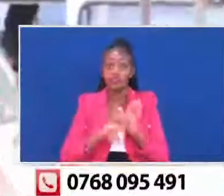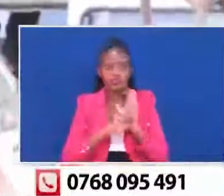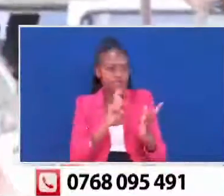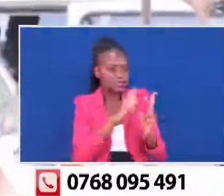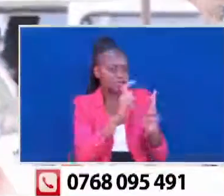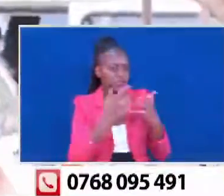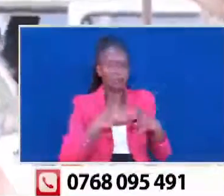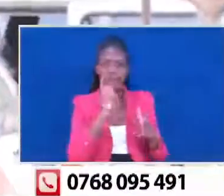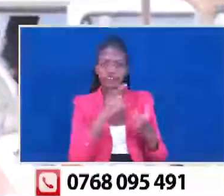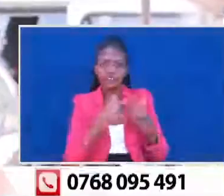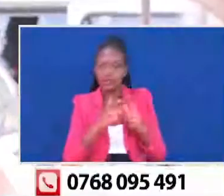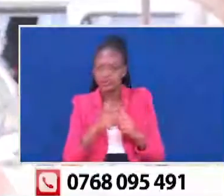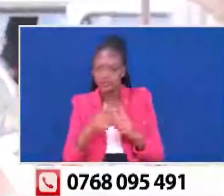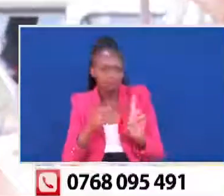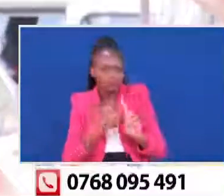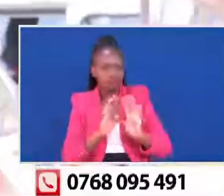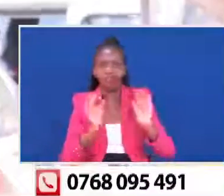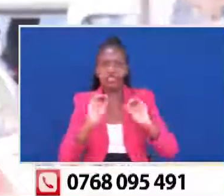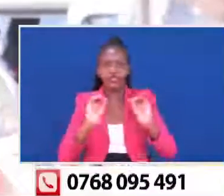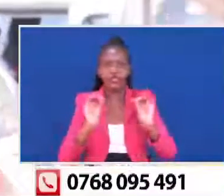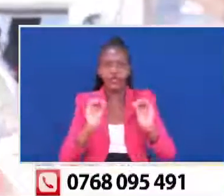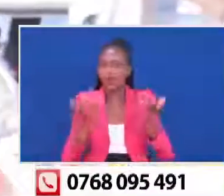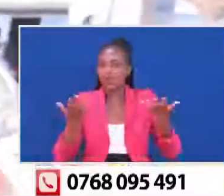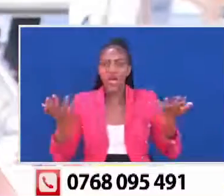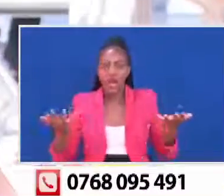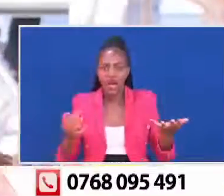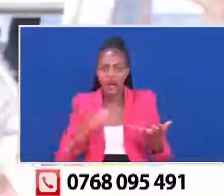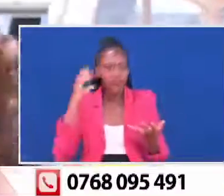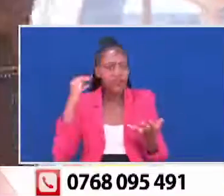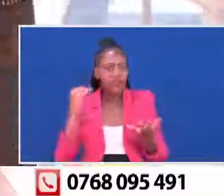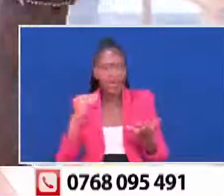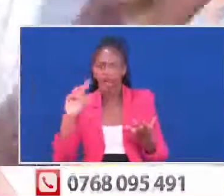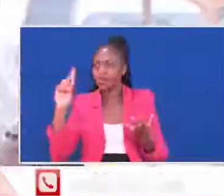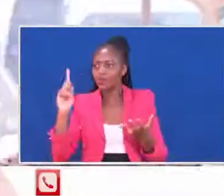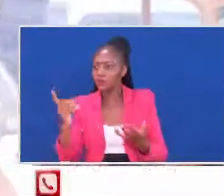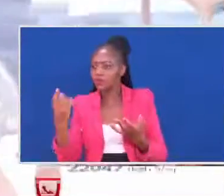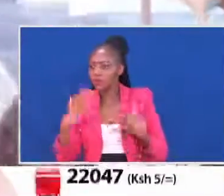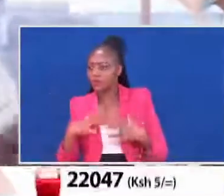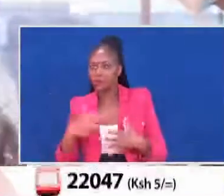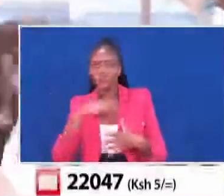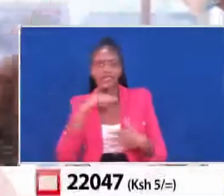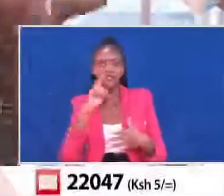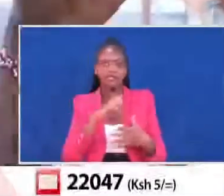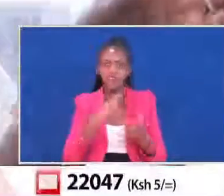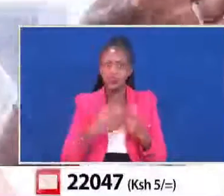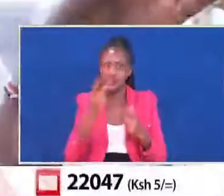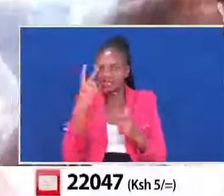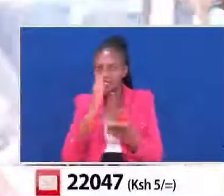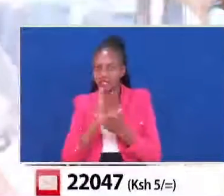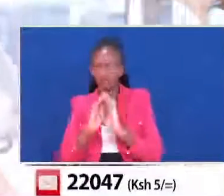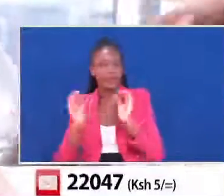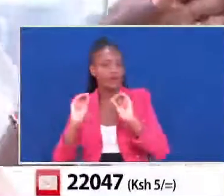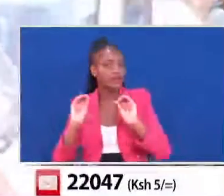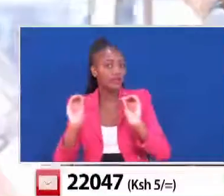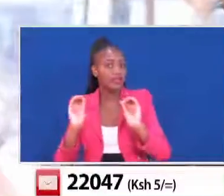watu, lakini hakuna kitu hapo Ngara. Wamepima watu wapi? Tumesikia tu eti Nairobi watu fulani wamegonjeka. Eti wamepima Nairobi watu